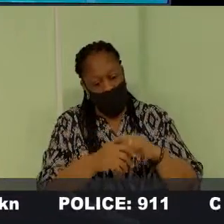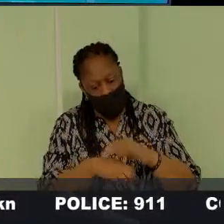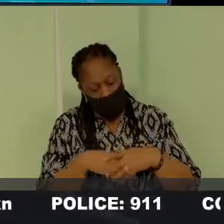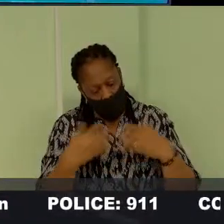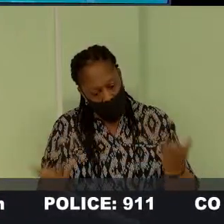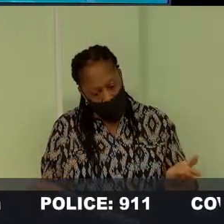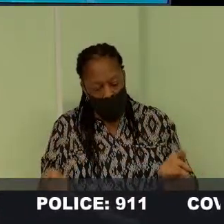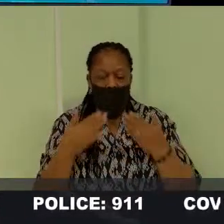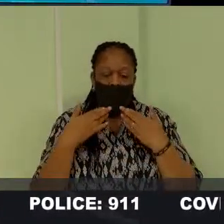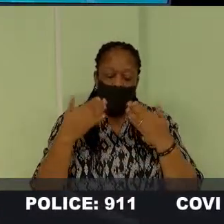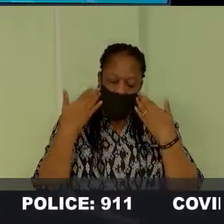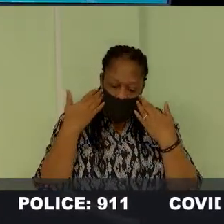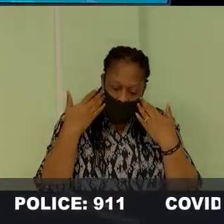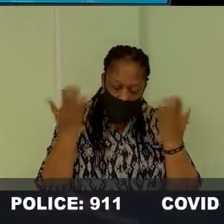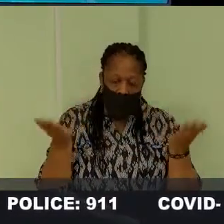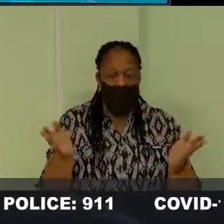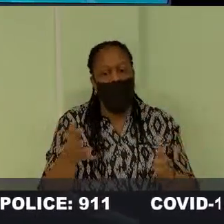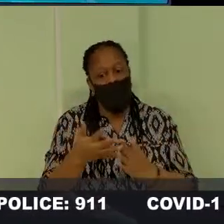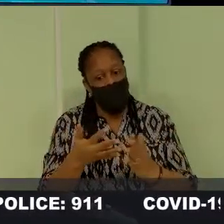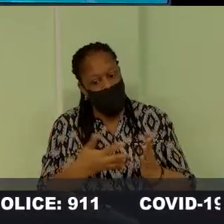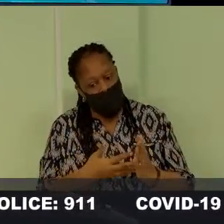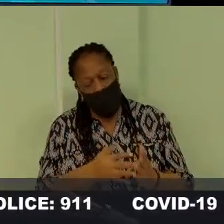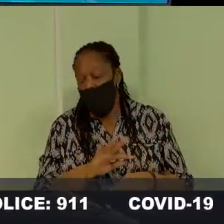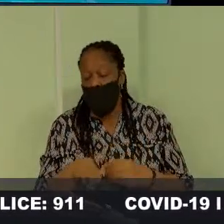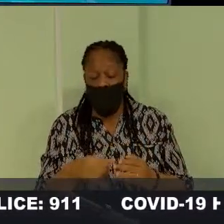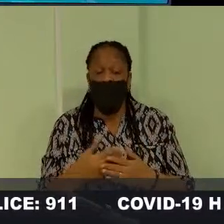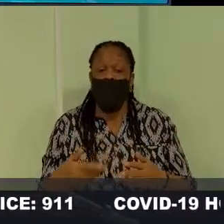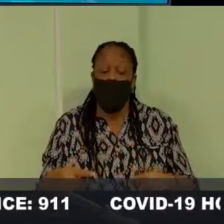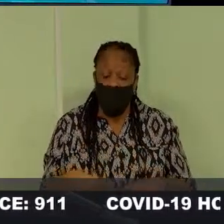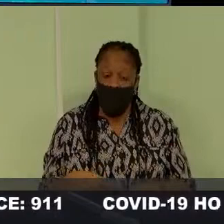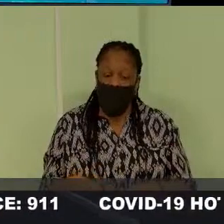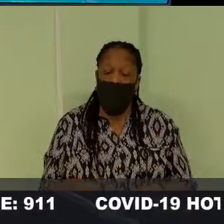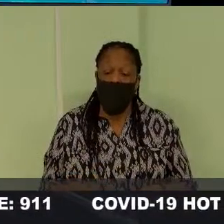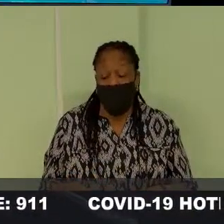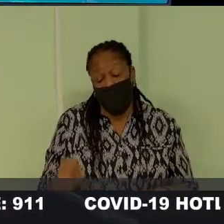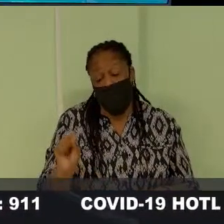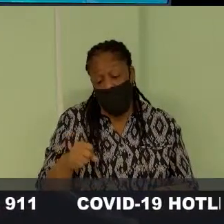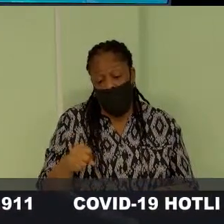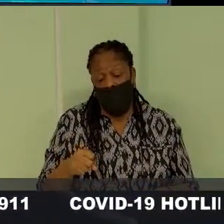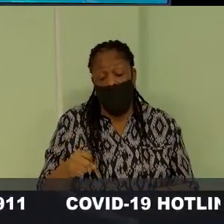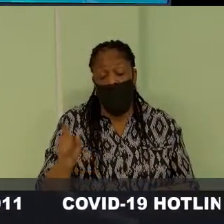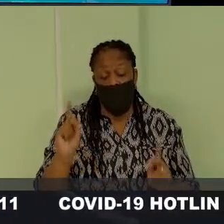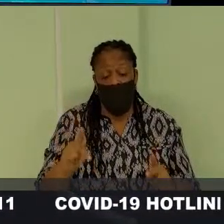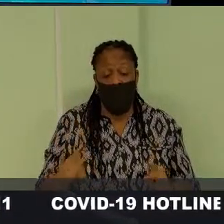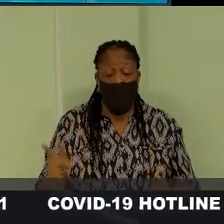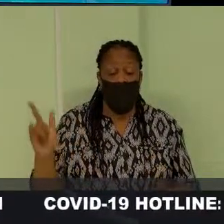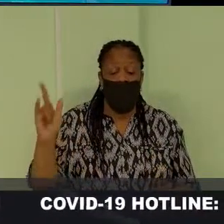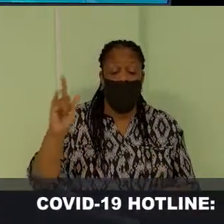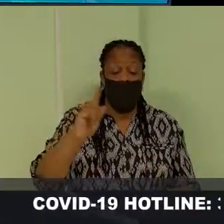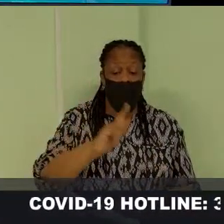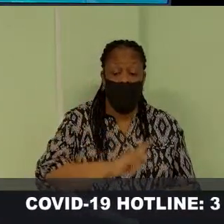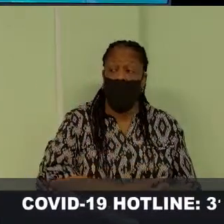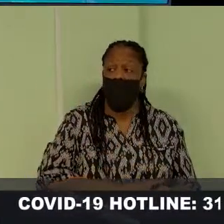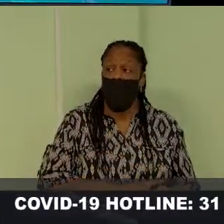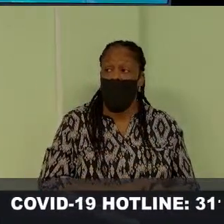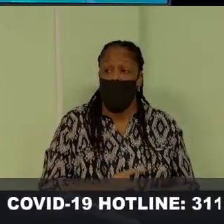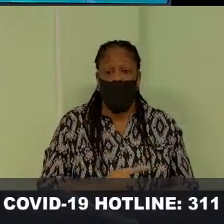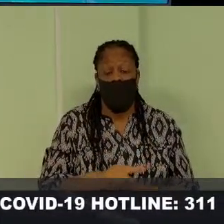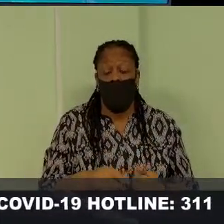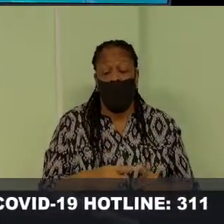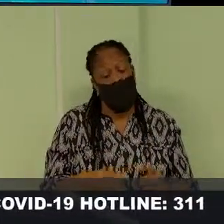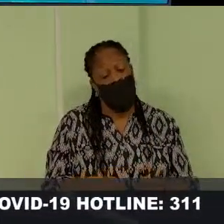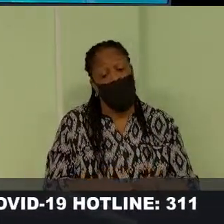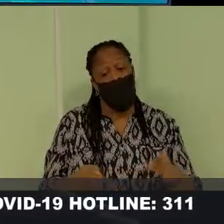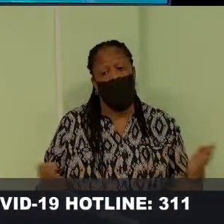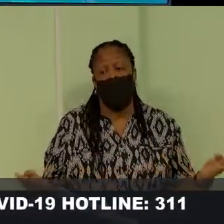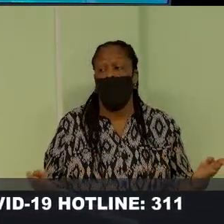trace, quarantine, then it doesn't matter where the flight is coming from. And yes, there'll be flights coming from the US, I assume, once the borders are open, but